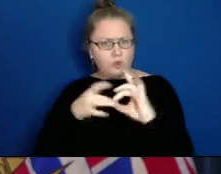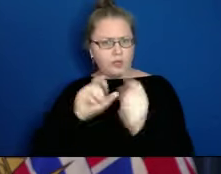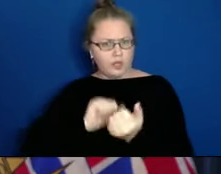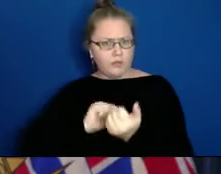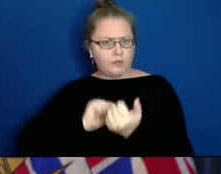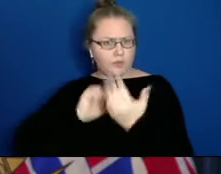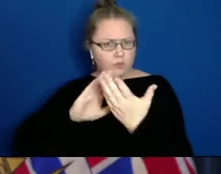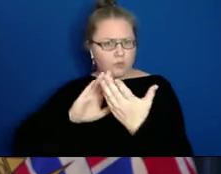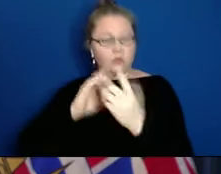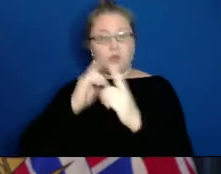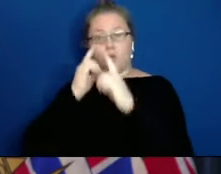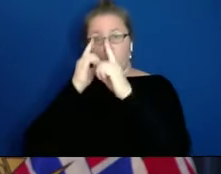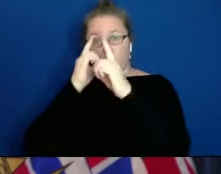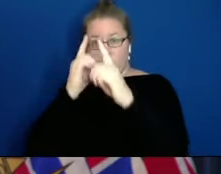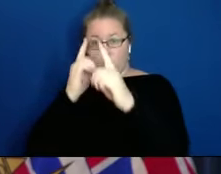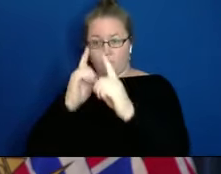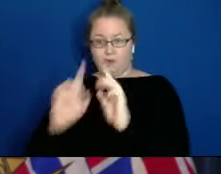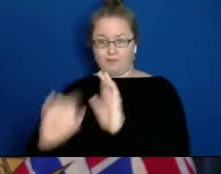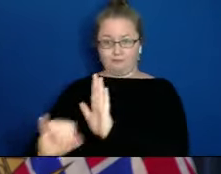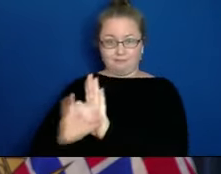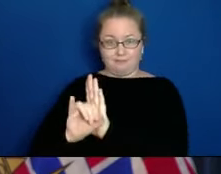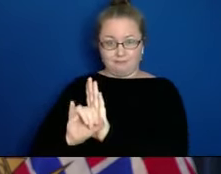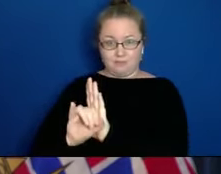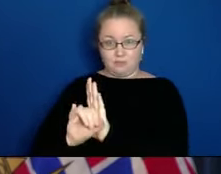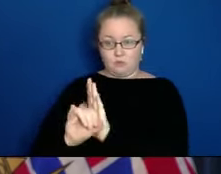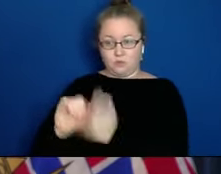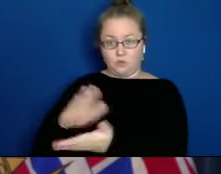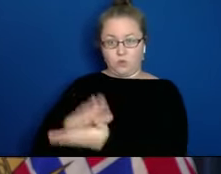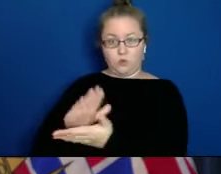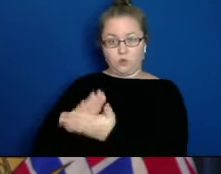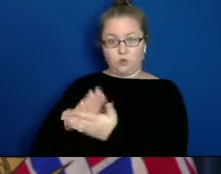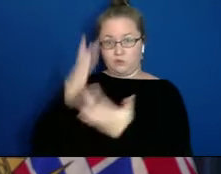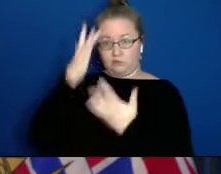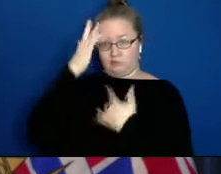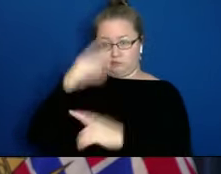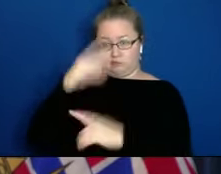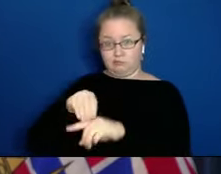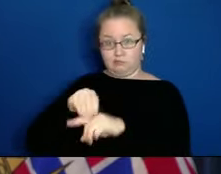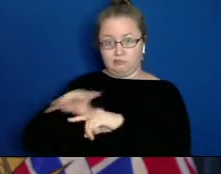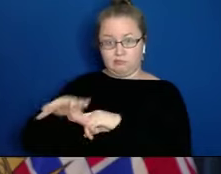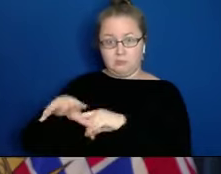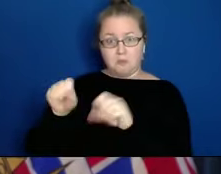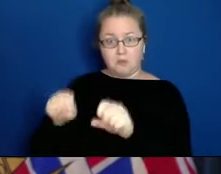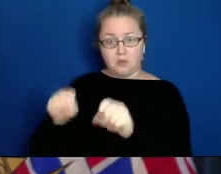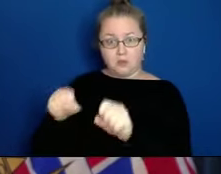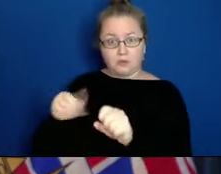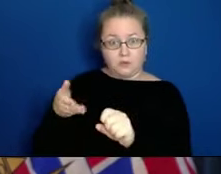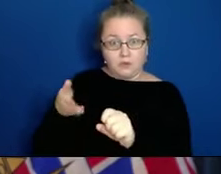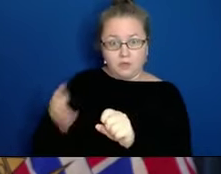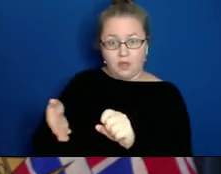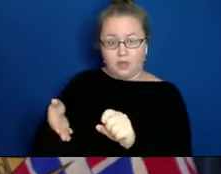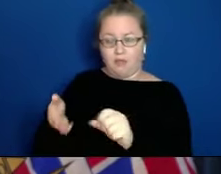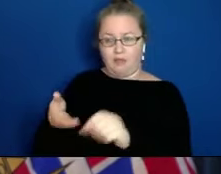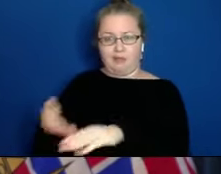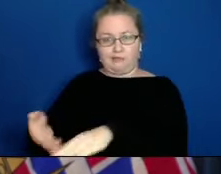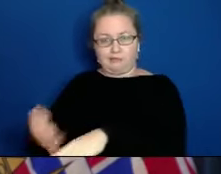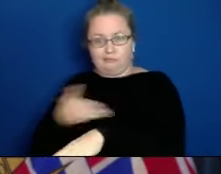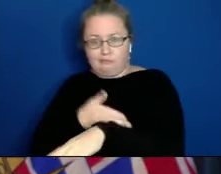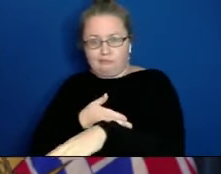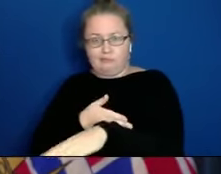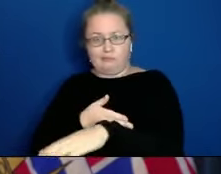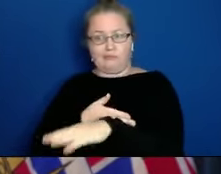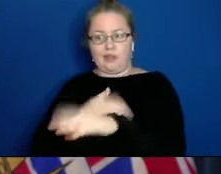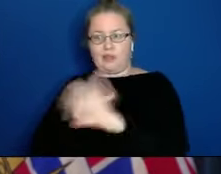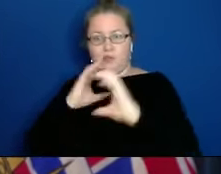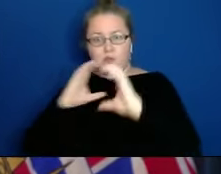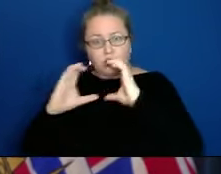to identifying and managing school exposures and outbreaks quickly, and to improve our